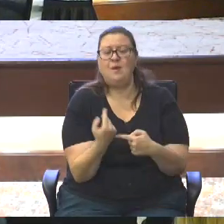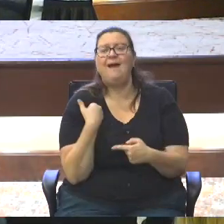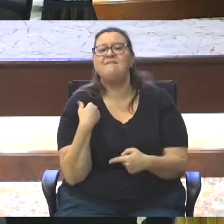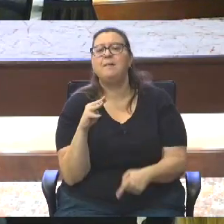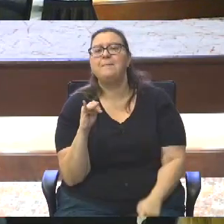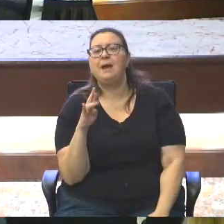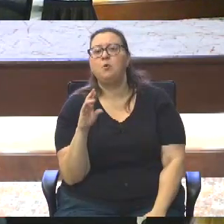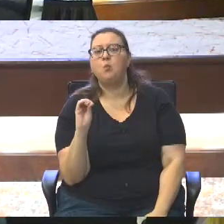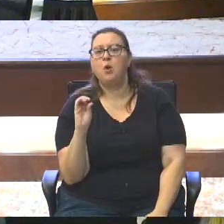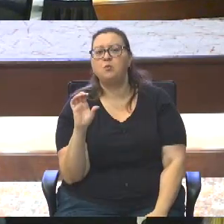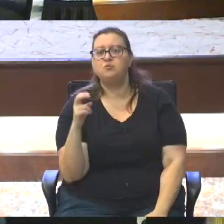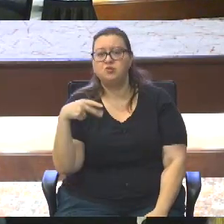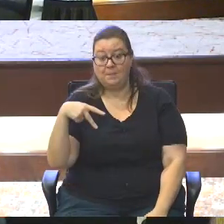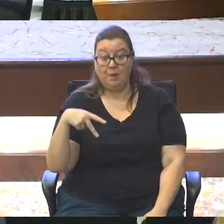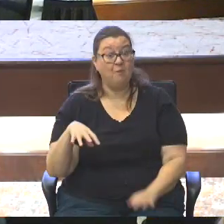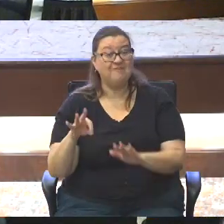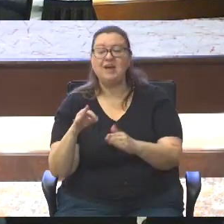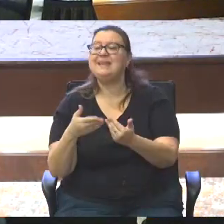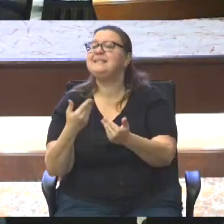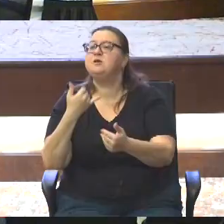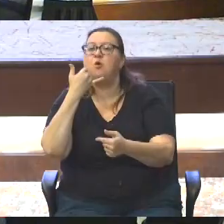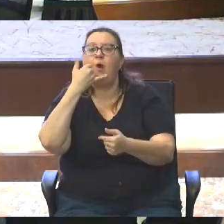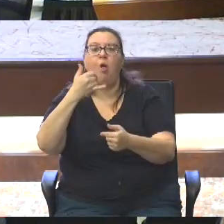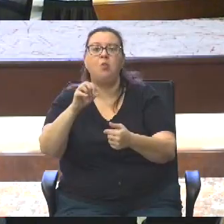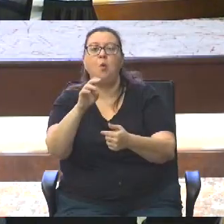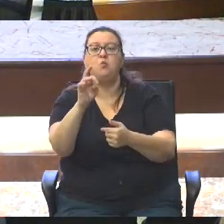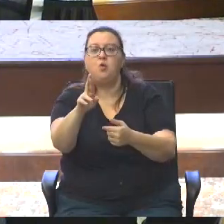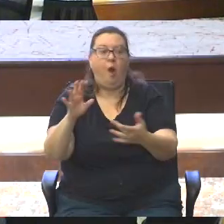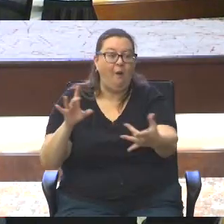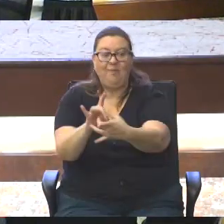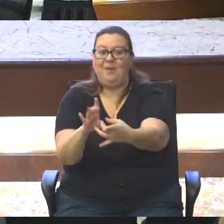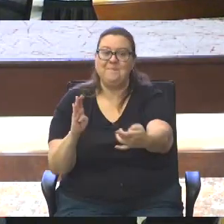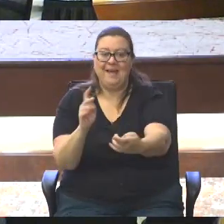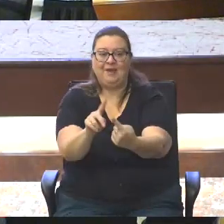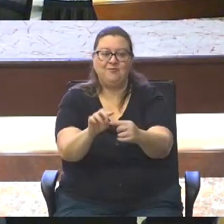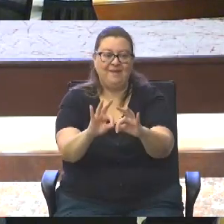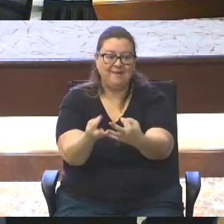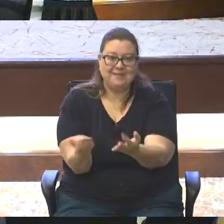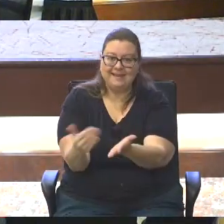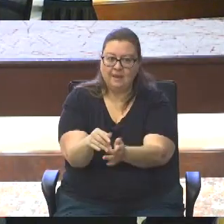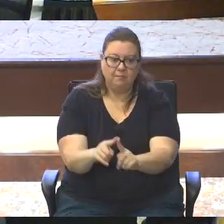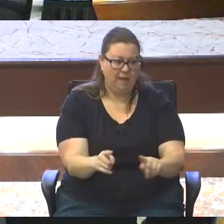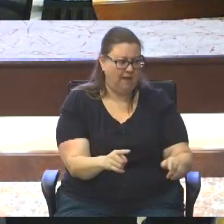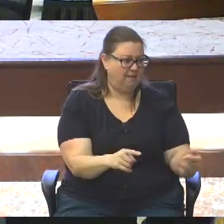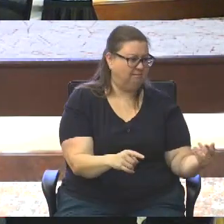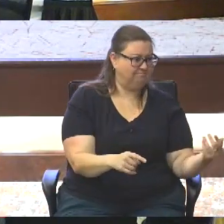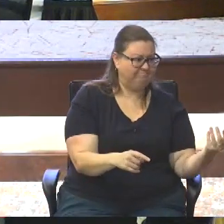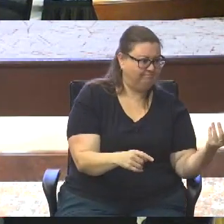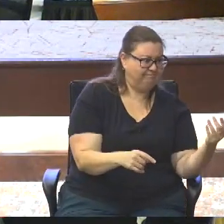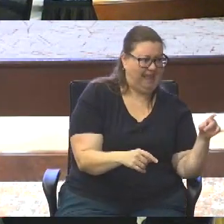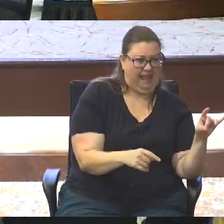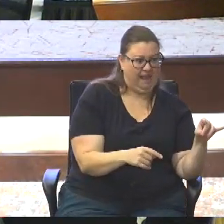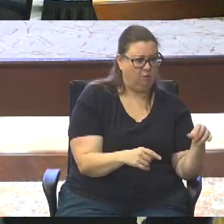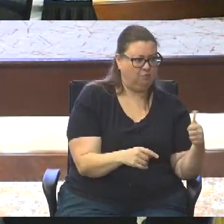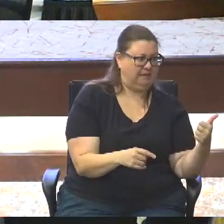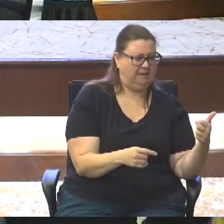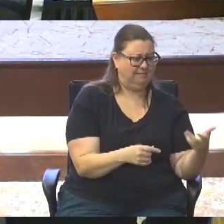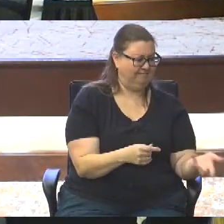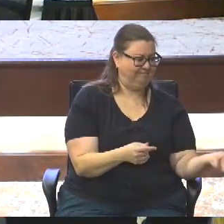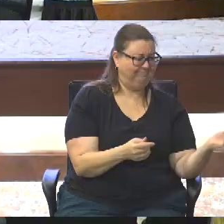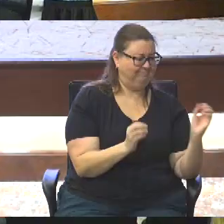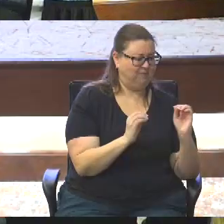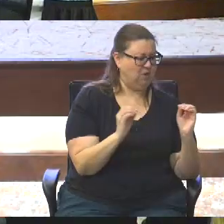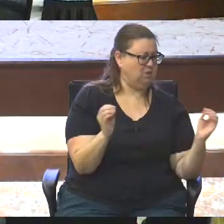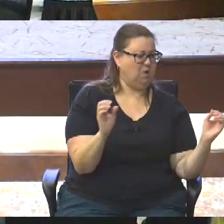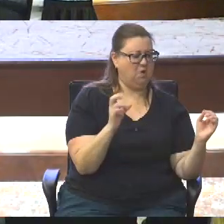was great for those 2. It was fun to be able to call the owner and meet them there and give them the dog back. But to your point earlier, it's really